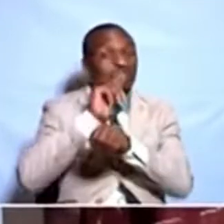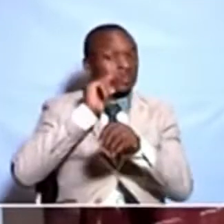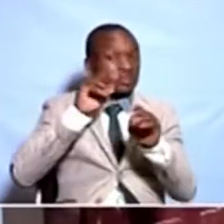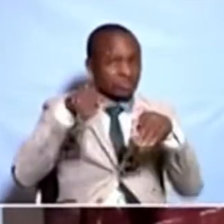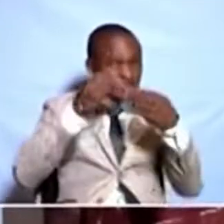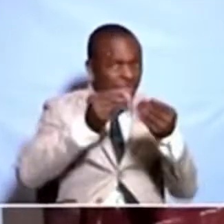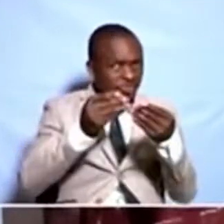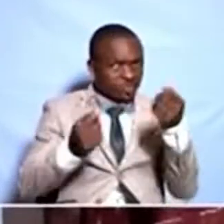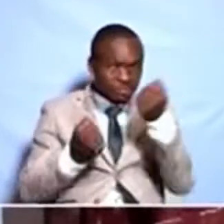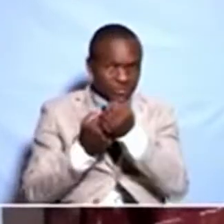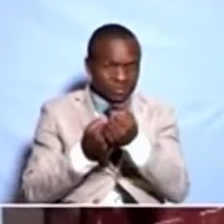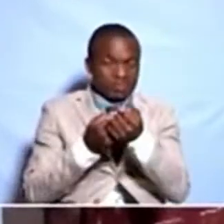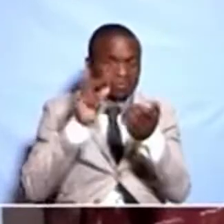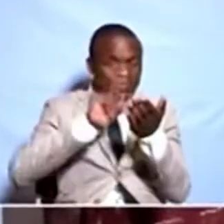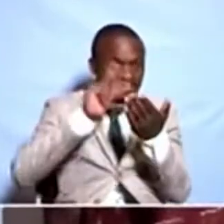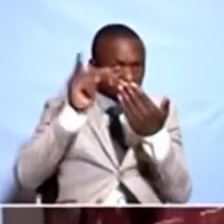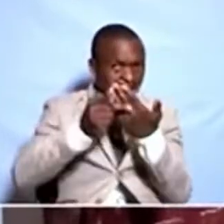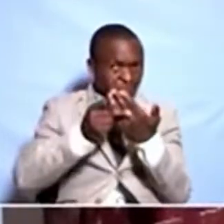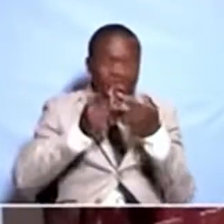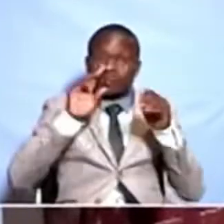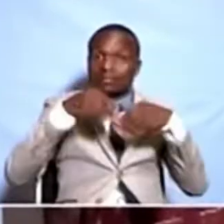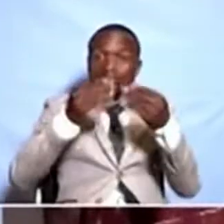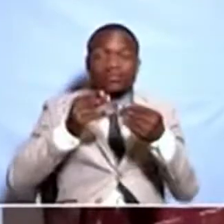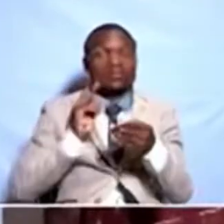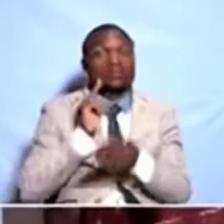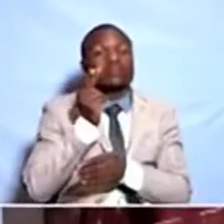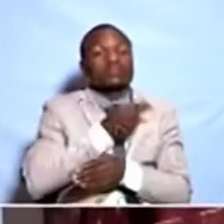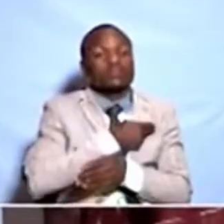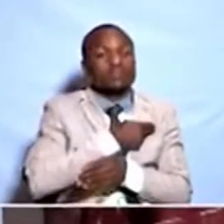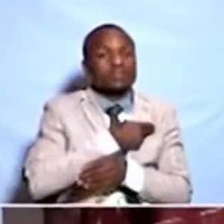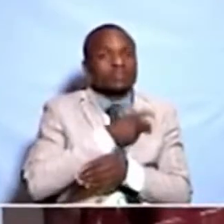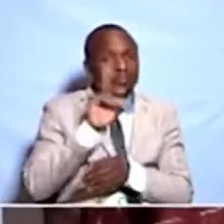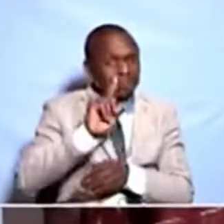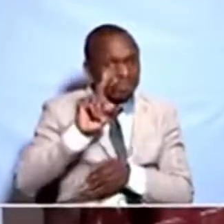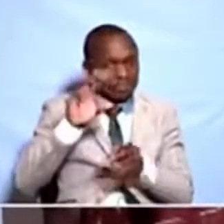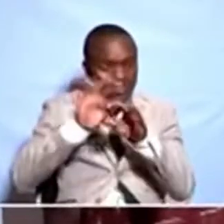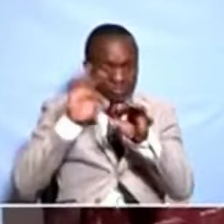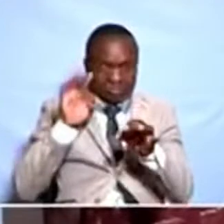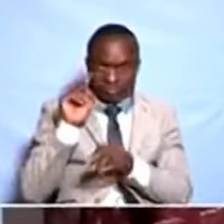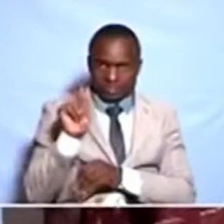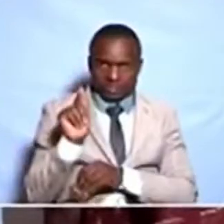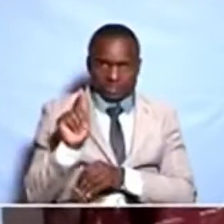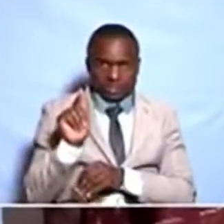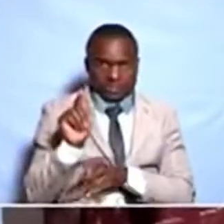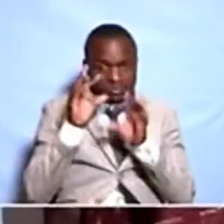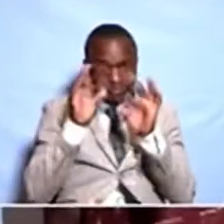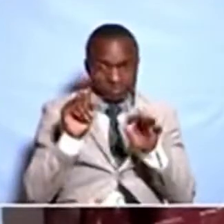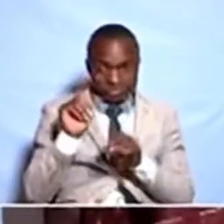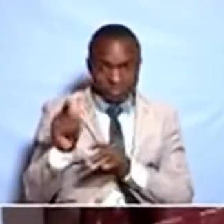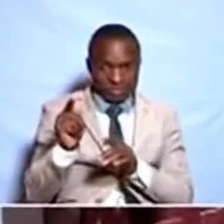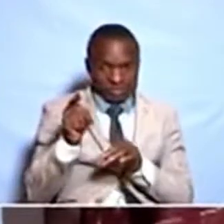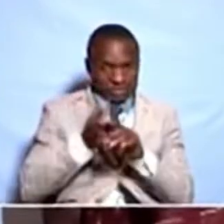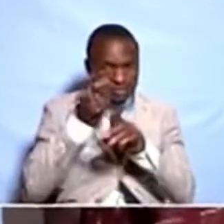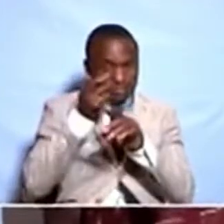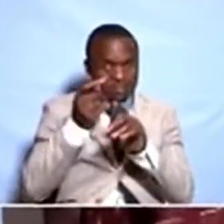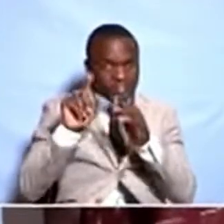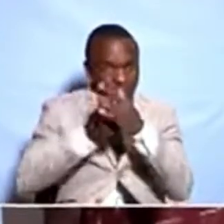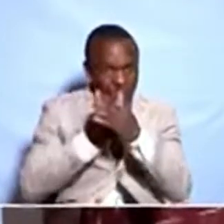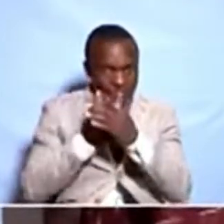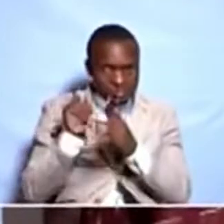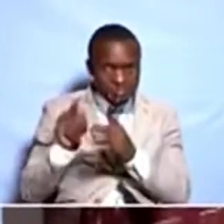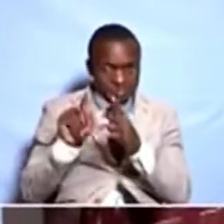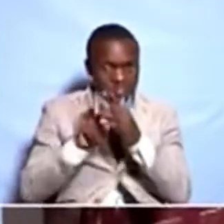documents that gives us a traceable source to say the source is legit, is